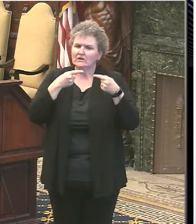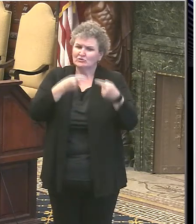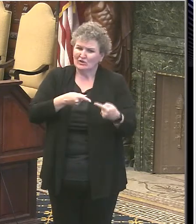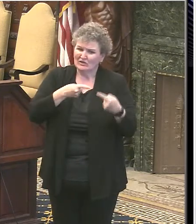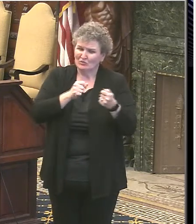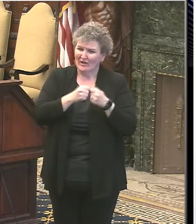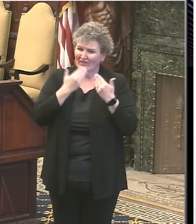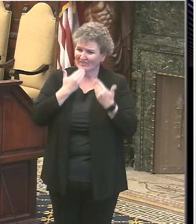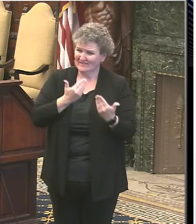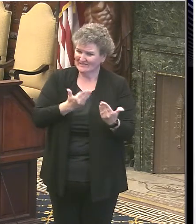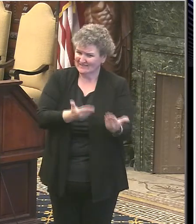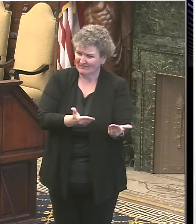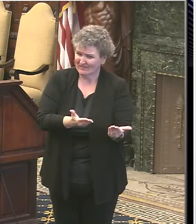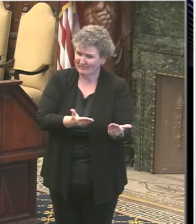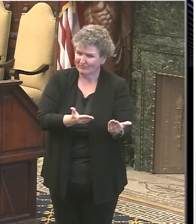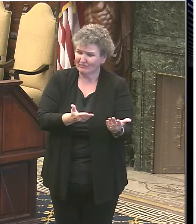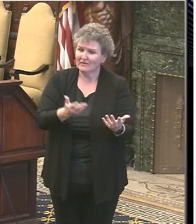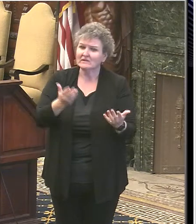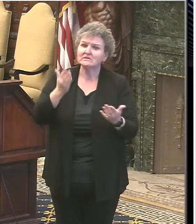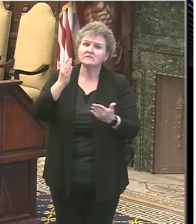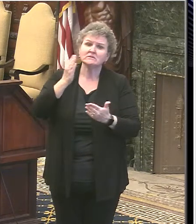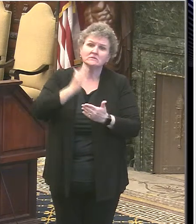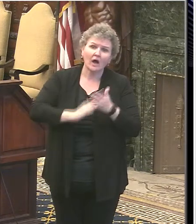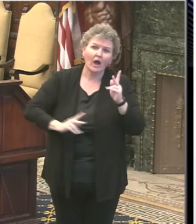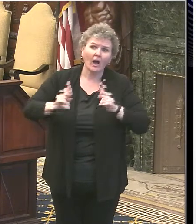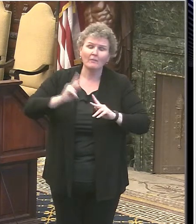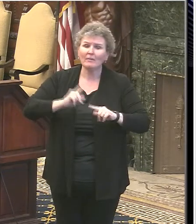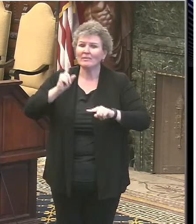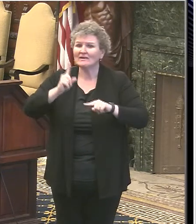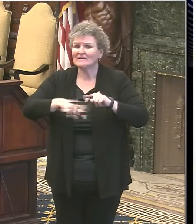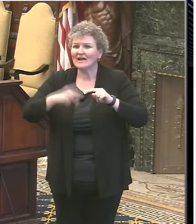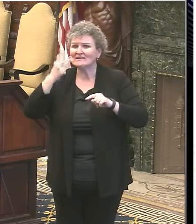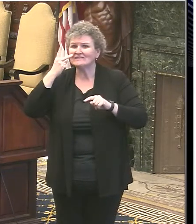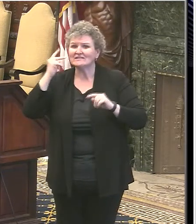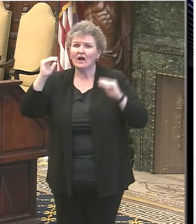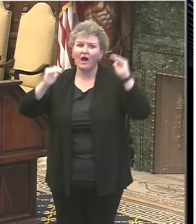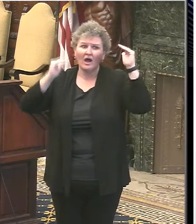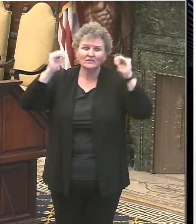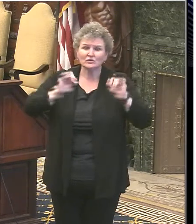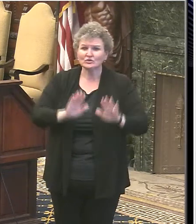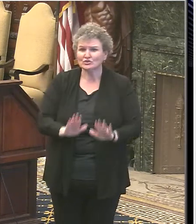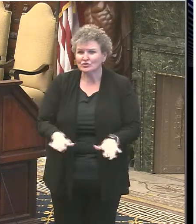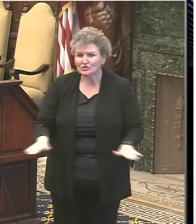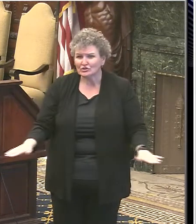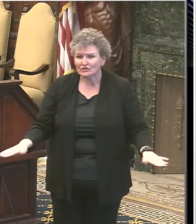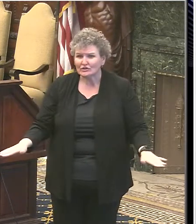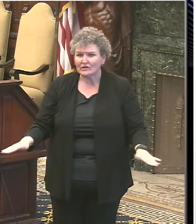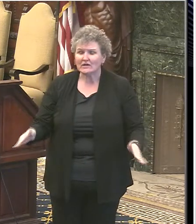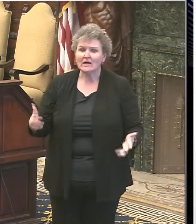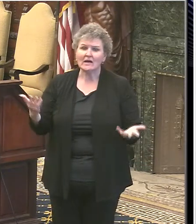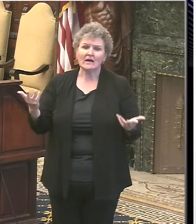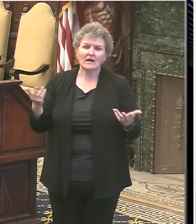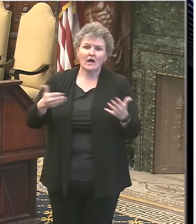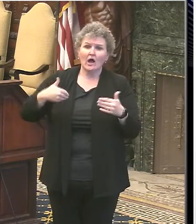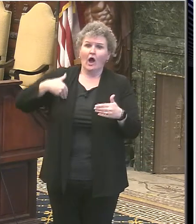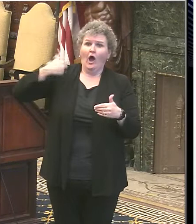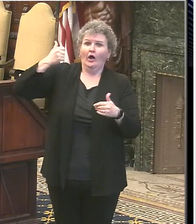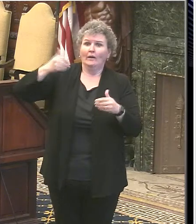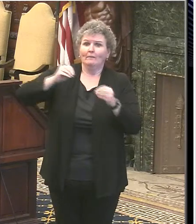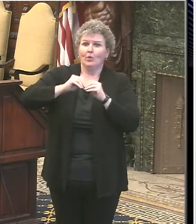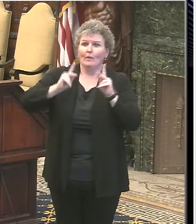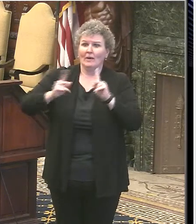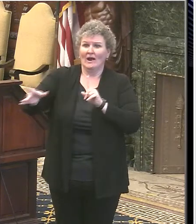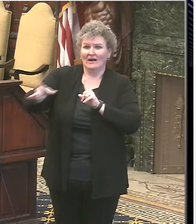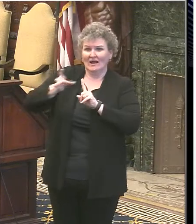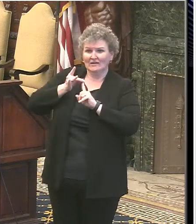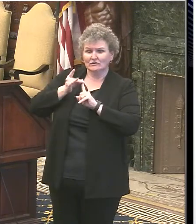is that some people won't be able to see, in fact, their adult children who are younger, maybe less susceptible. I think you have children.